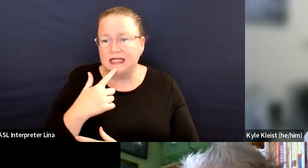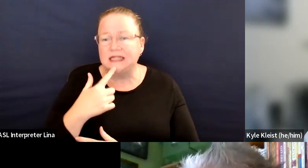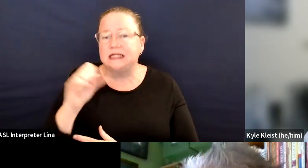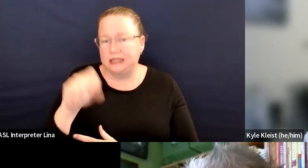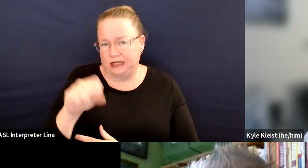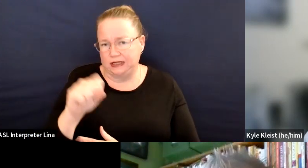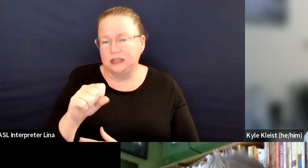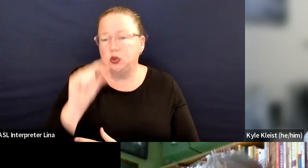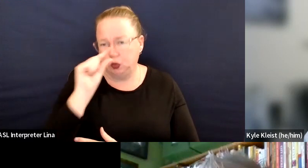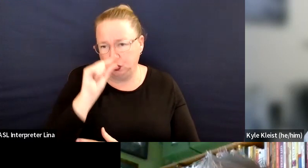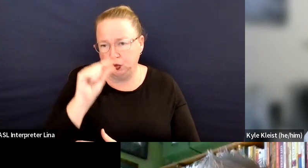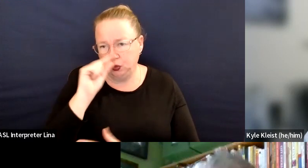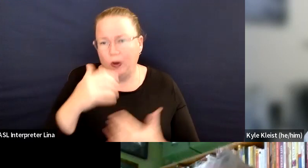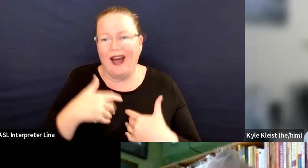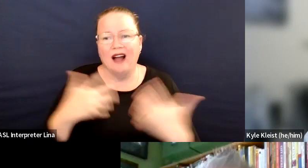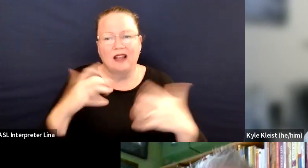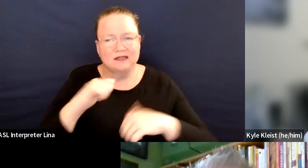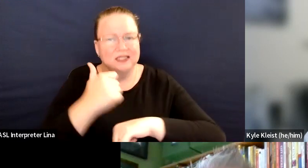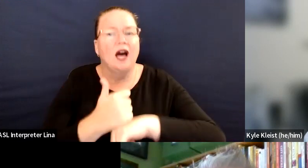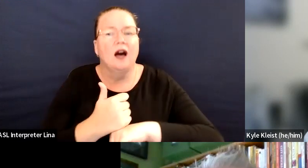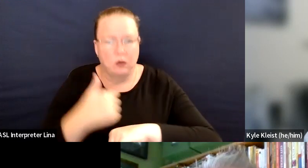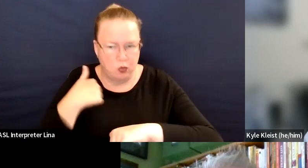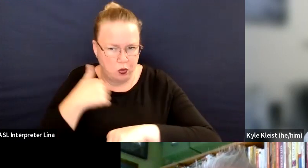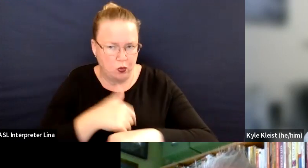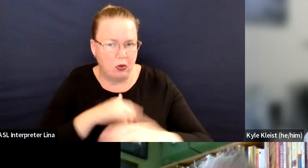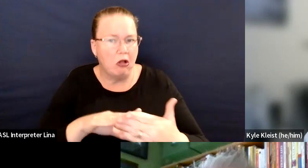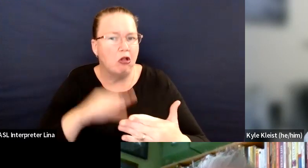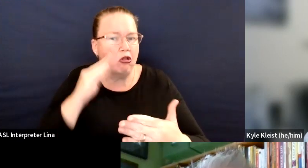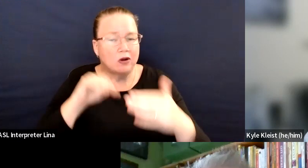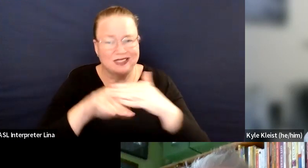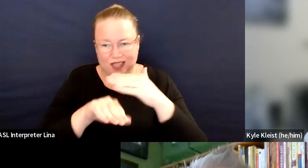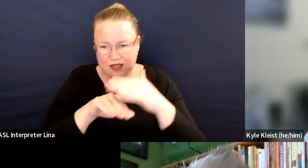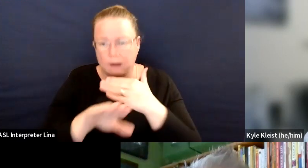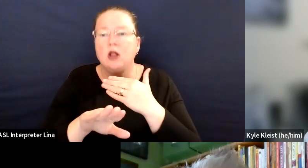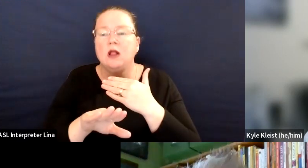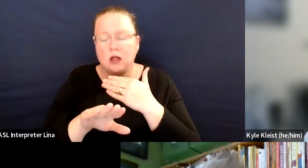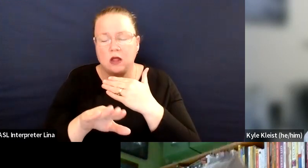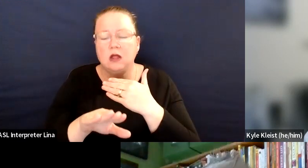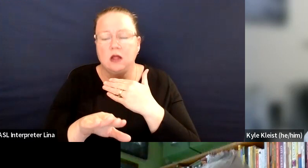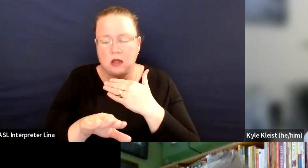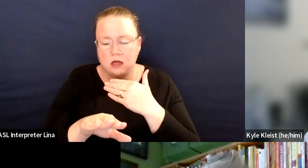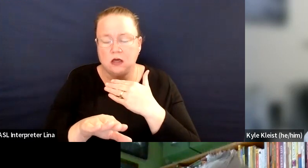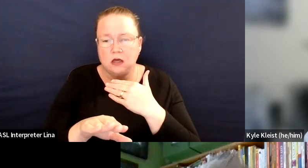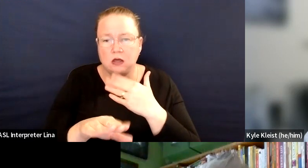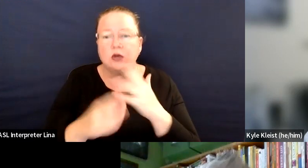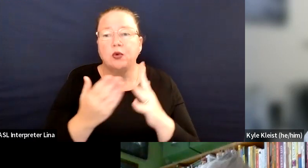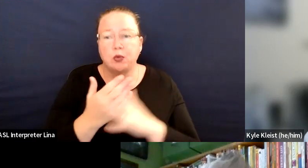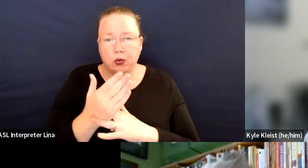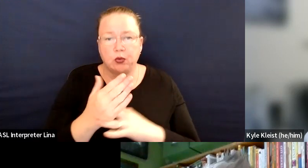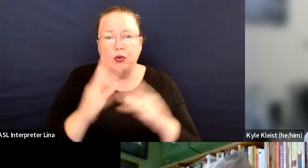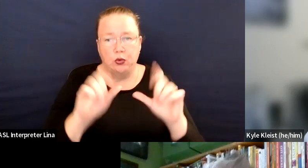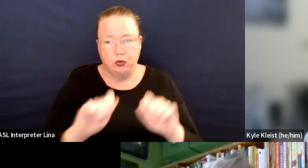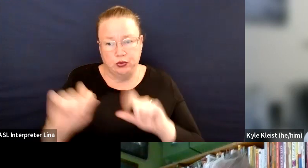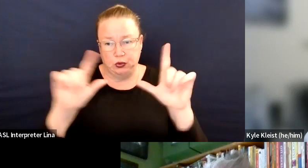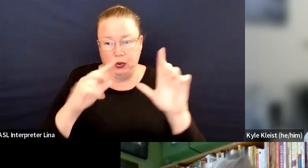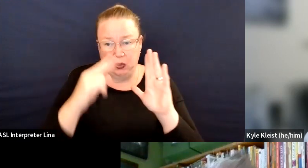yes, Google has many set up and we have found that are accessible They are accessible by screen reading